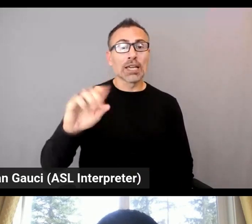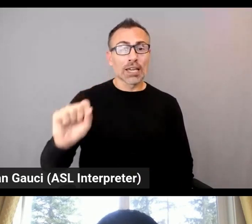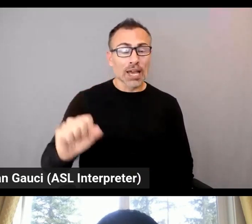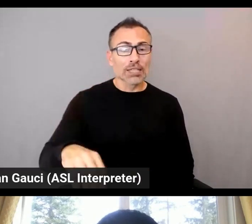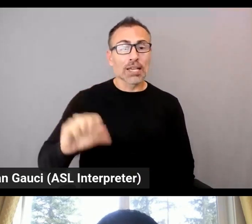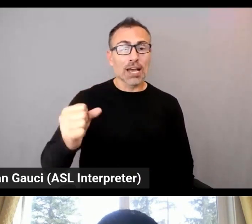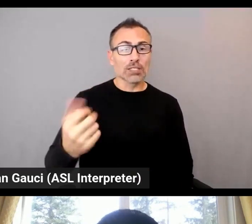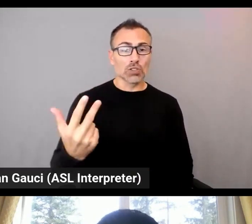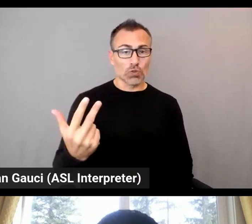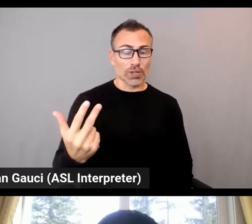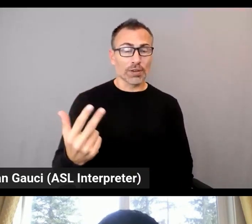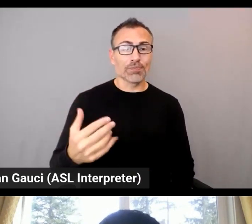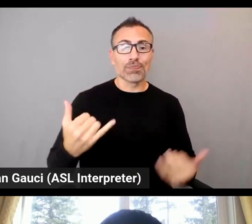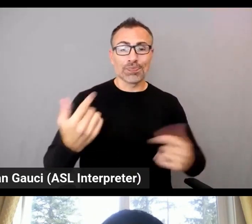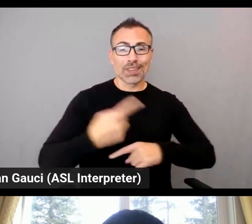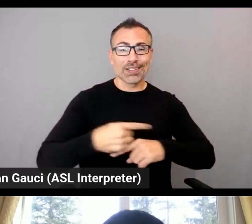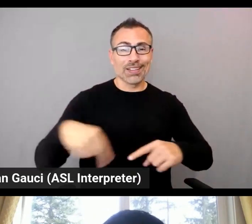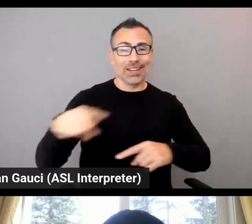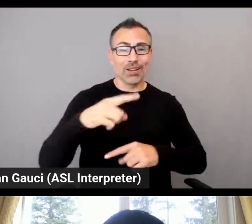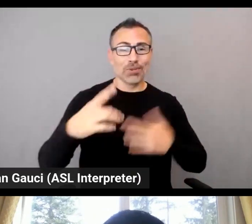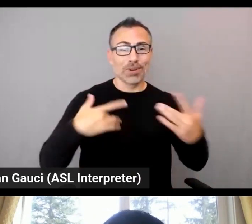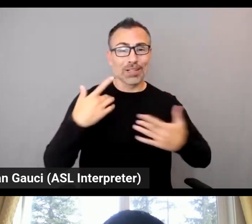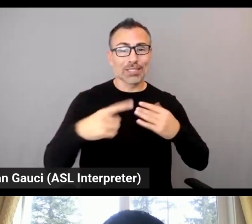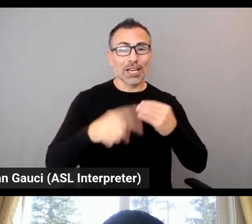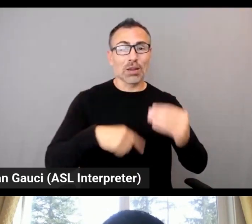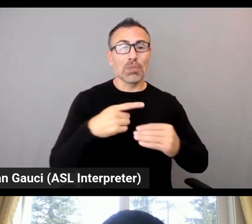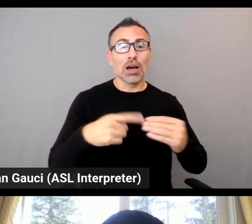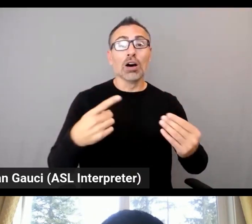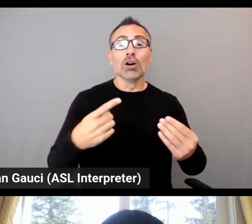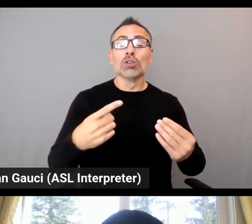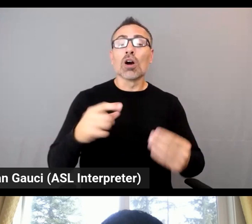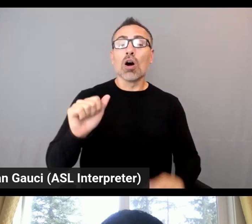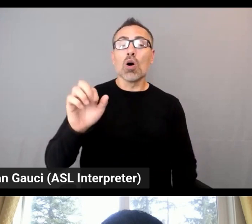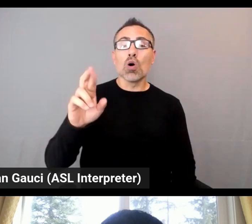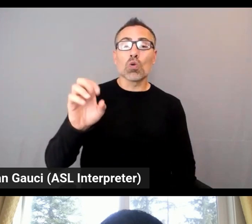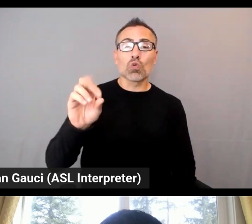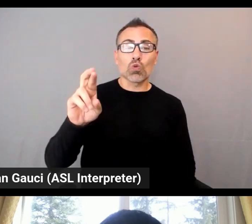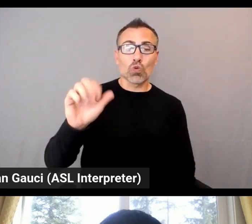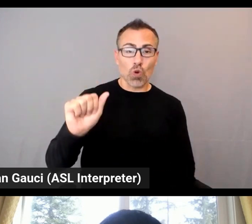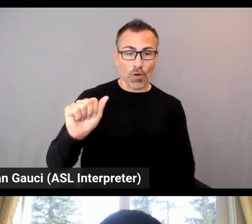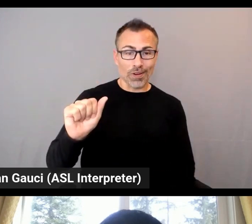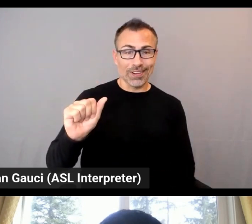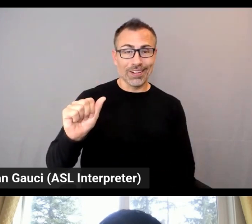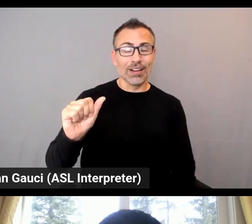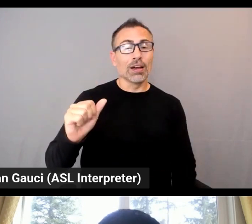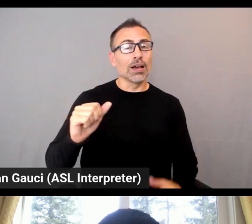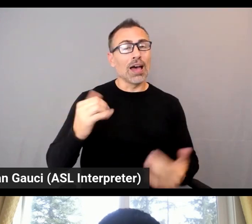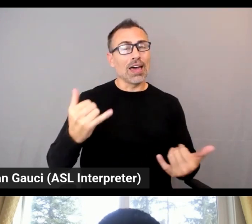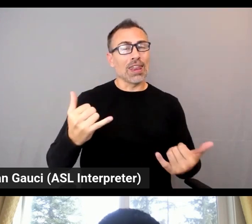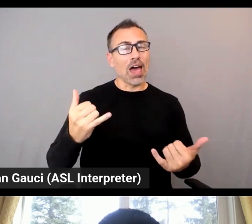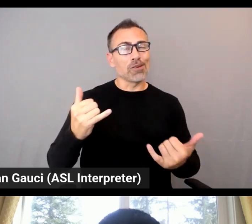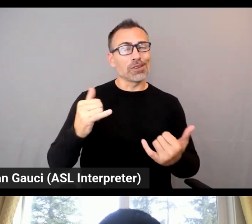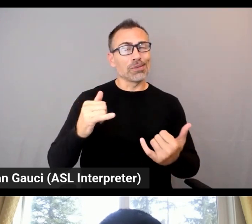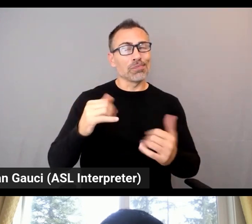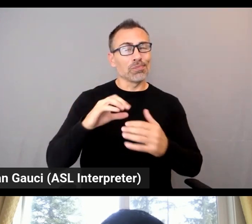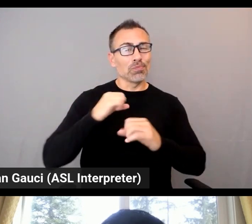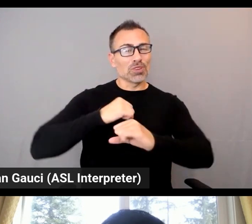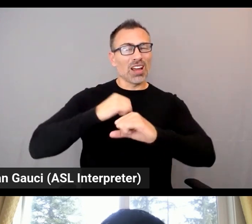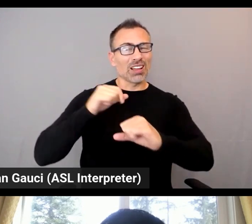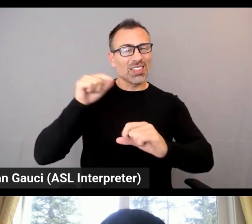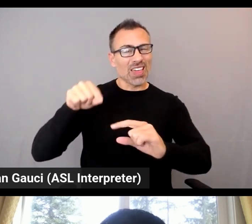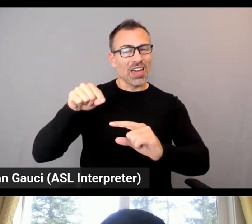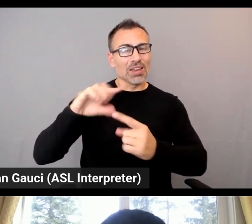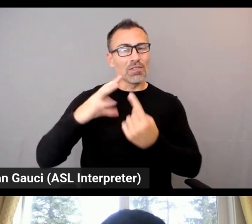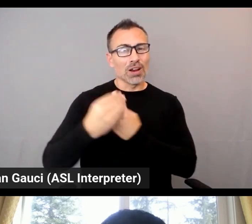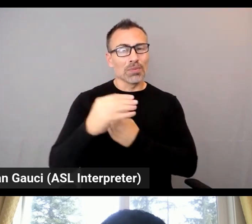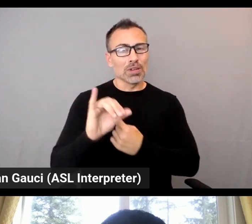excited to be talking about Amazon Aurora and how we're now protecting that environment as well.